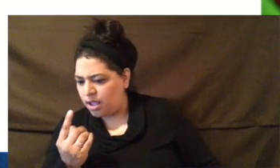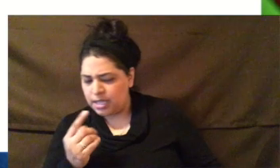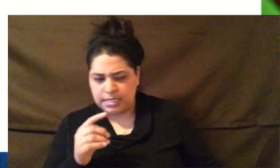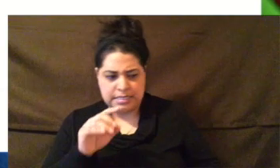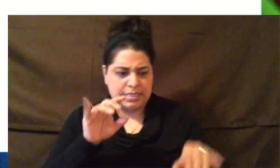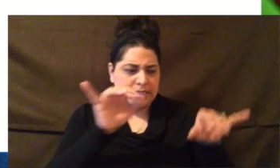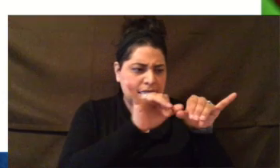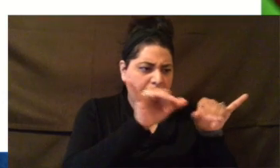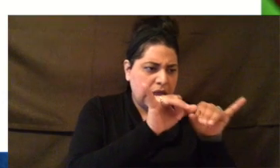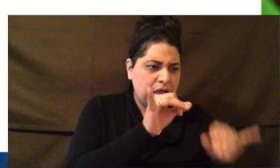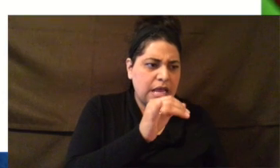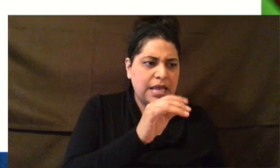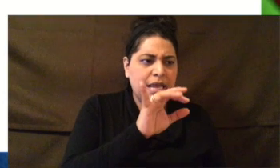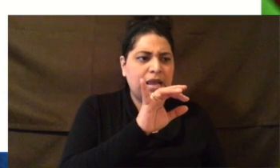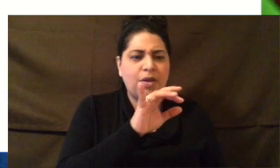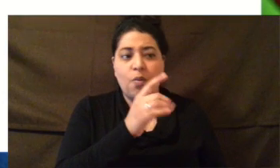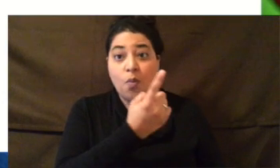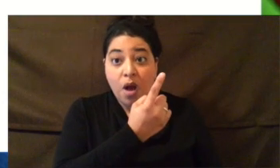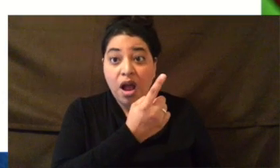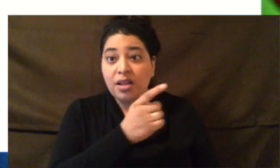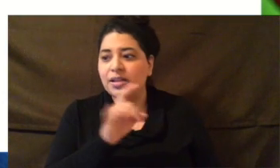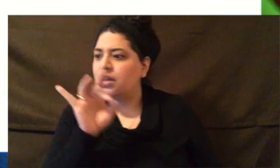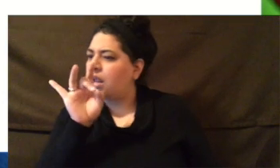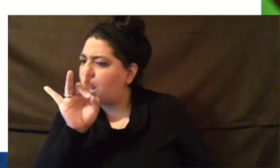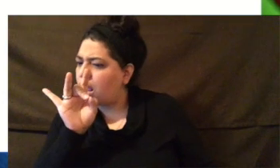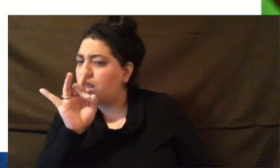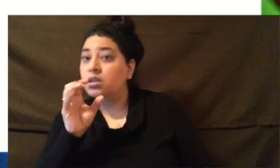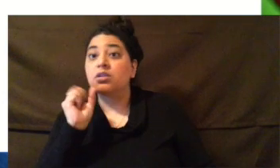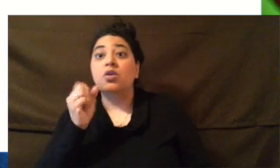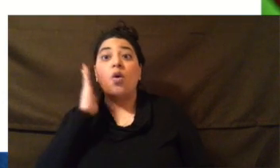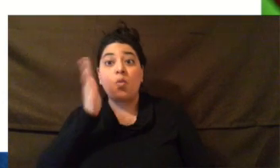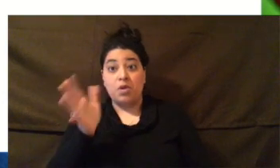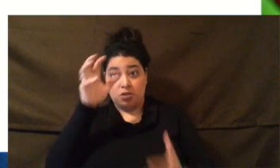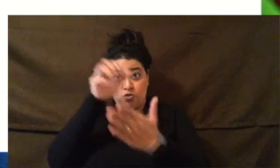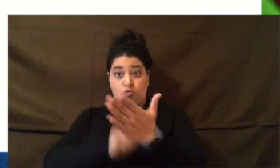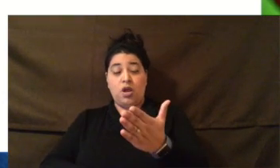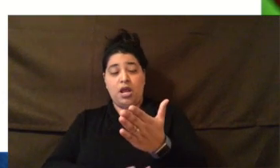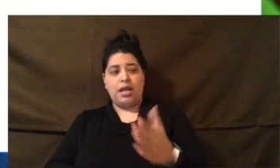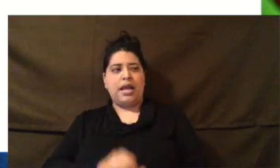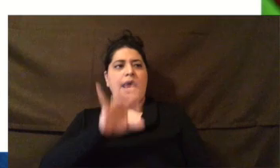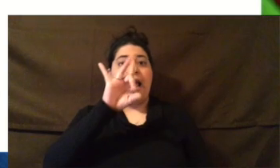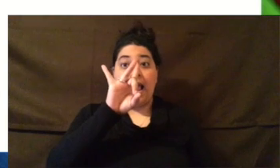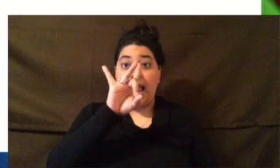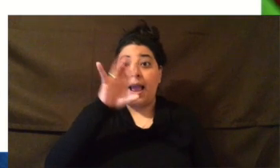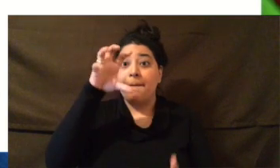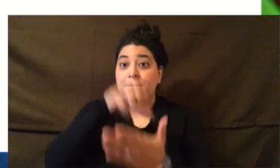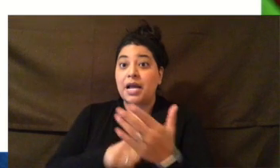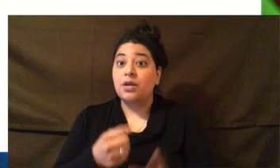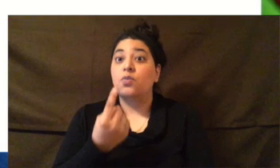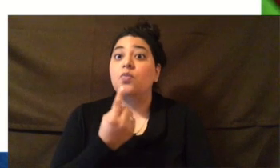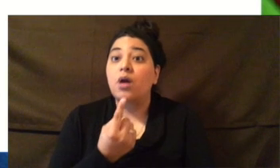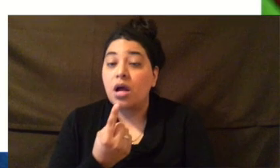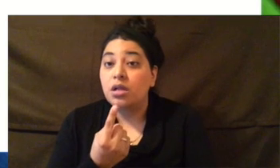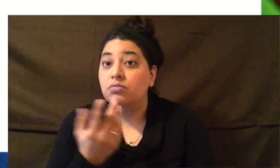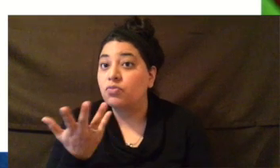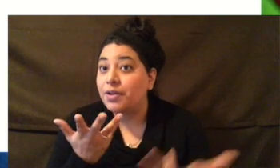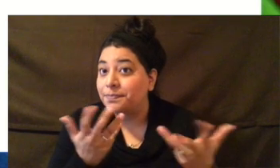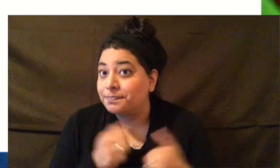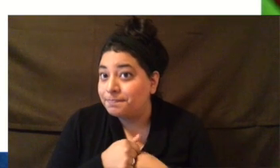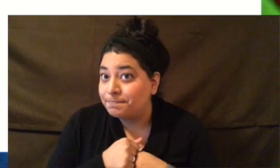1 shoes, there are 8. So we're going to be doing subtraction. 8 minus 1 is